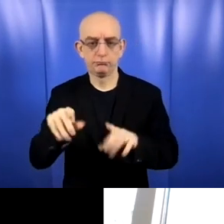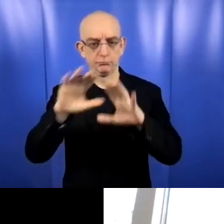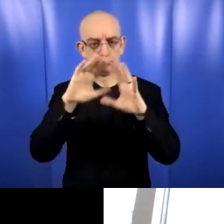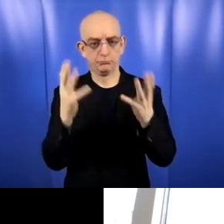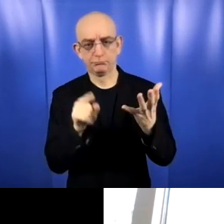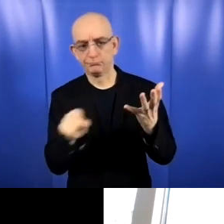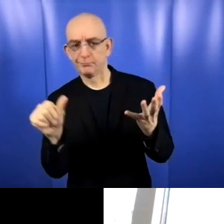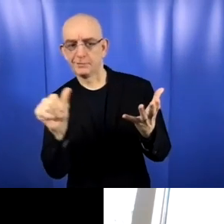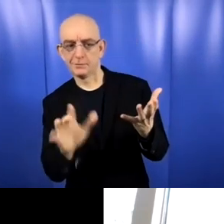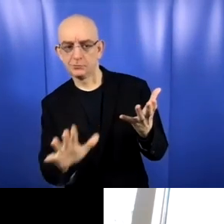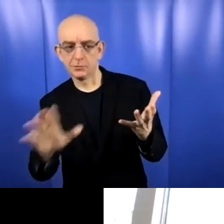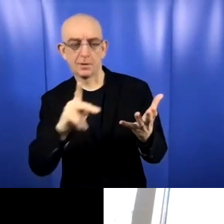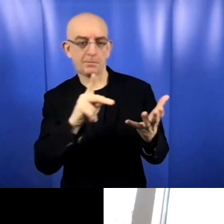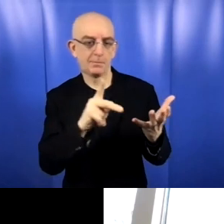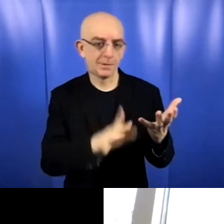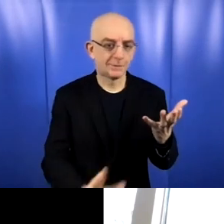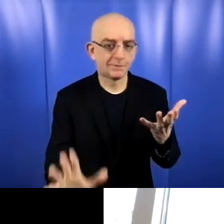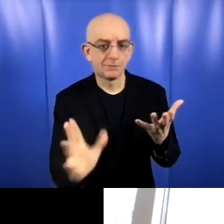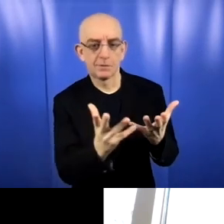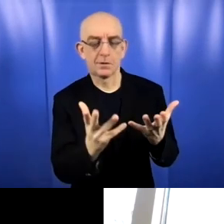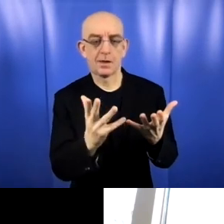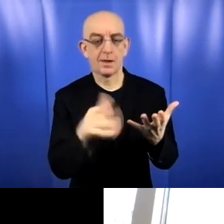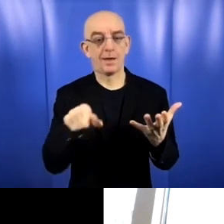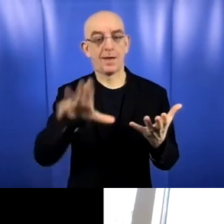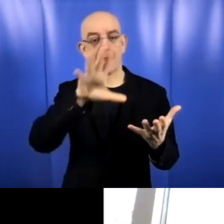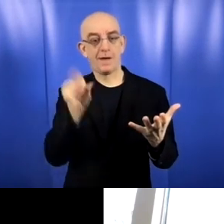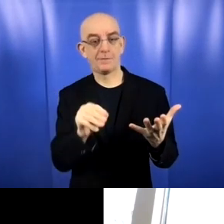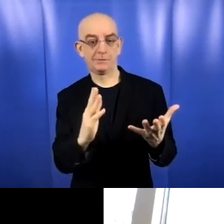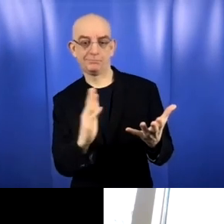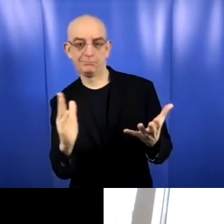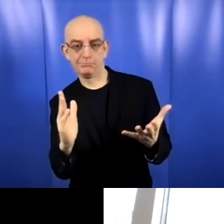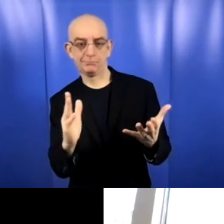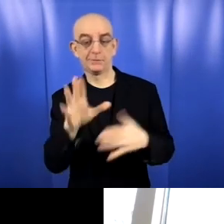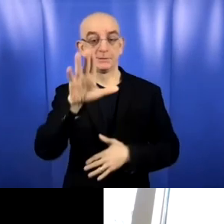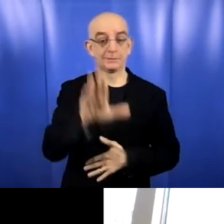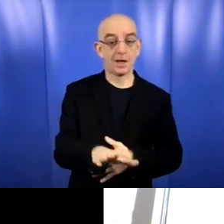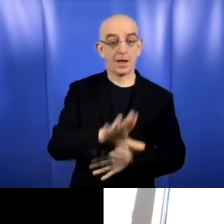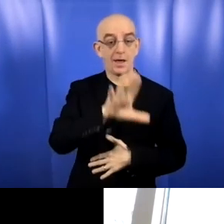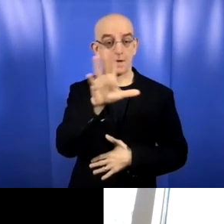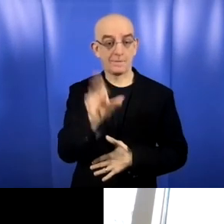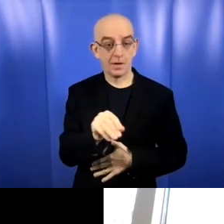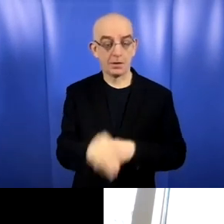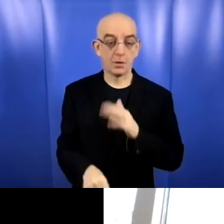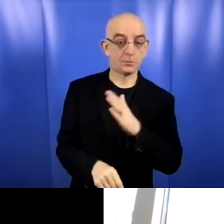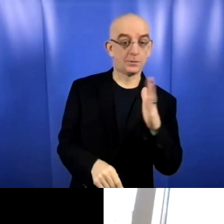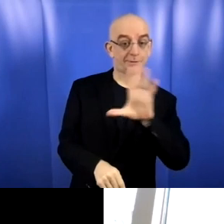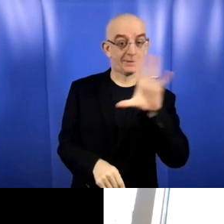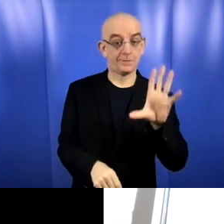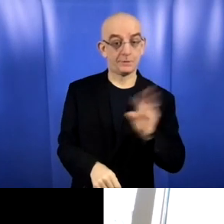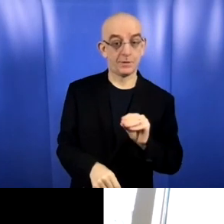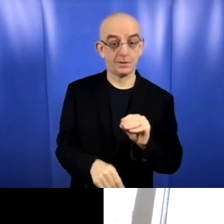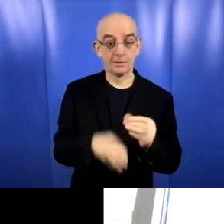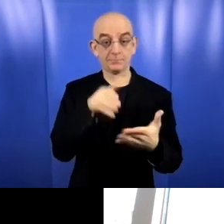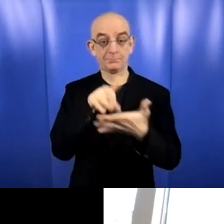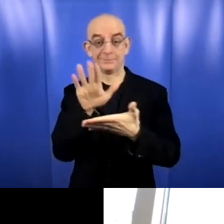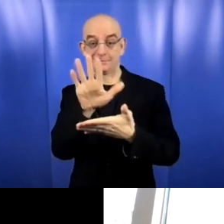North Africa, from Europe, from North America, and from South and Central America as well. Every